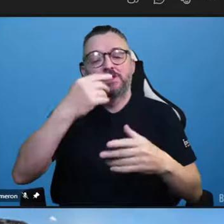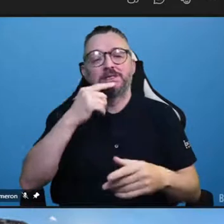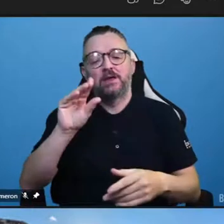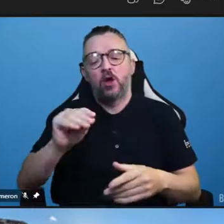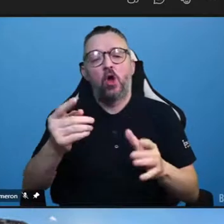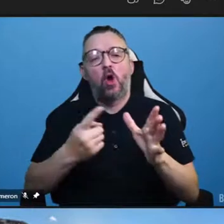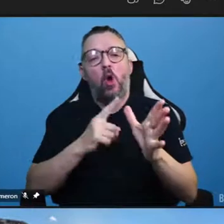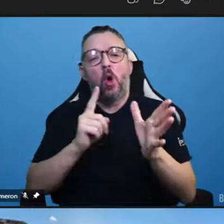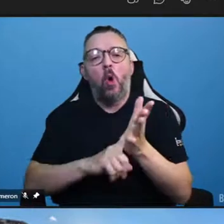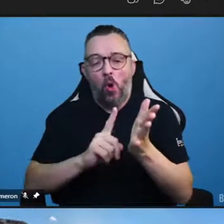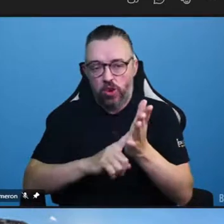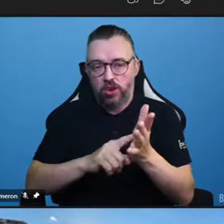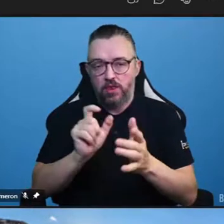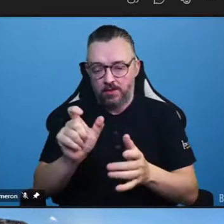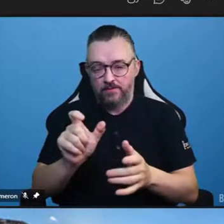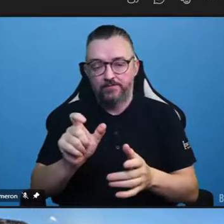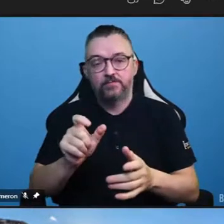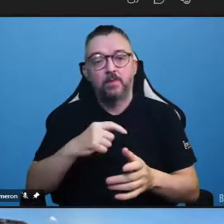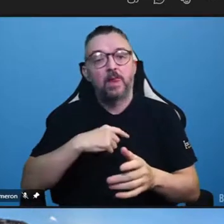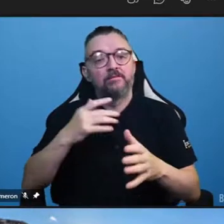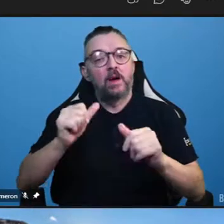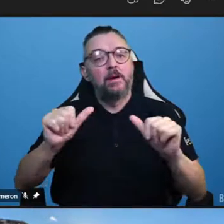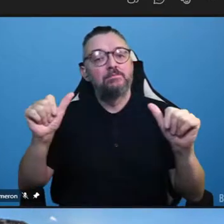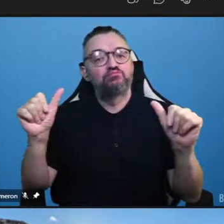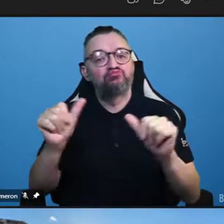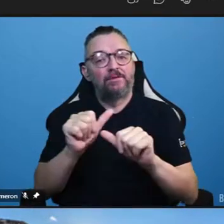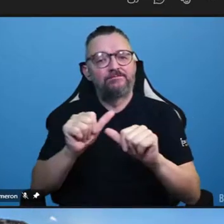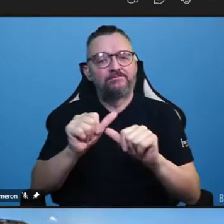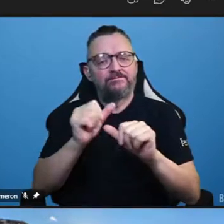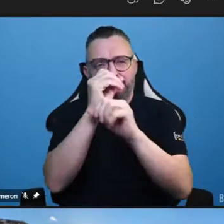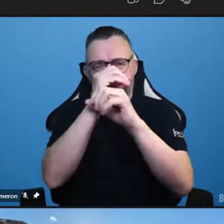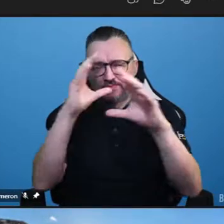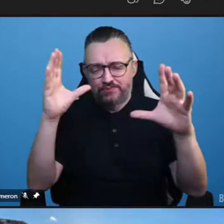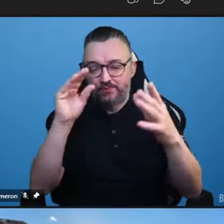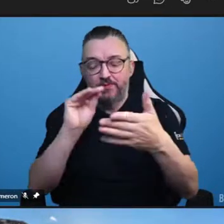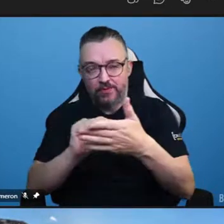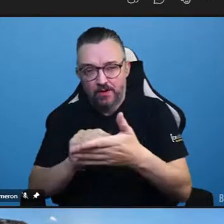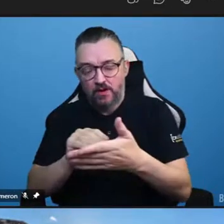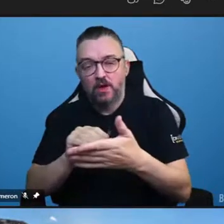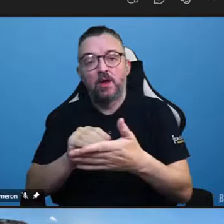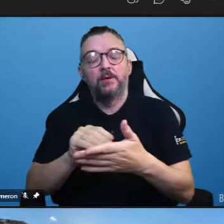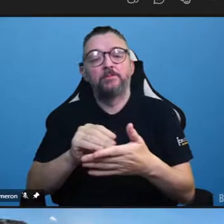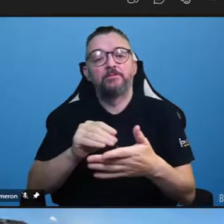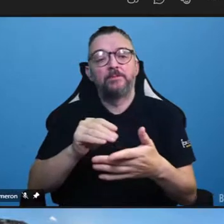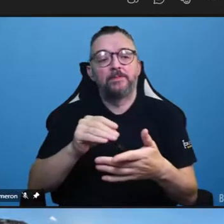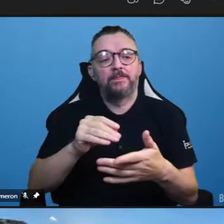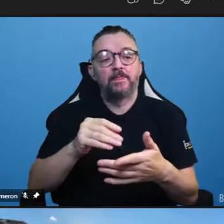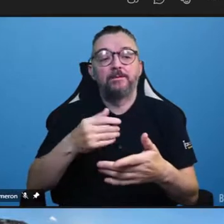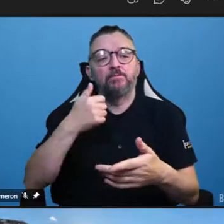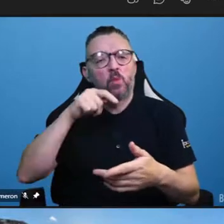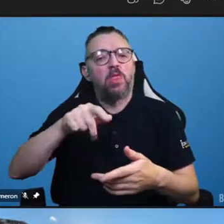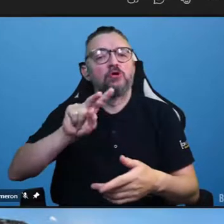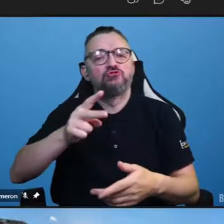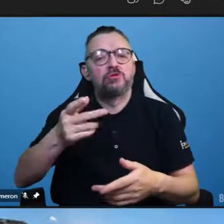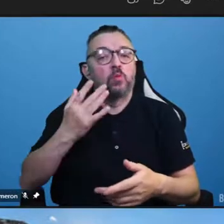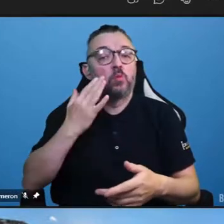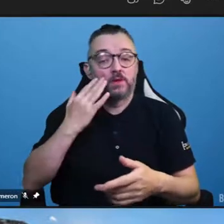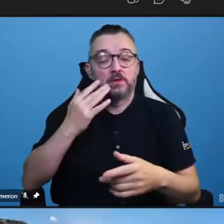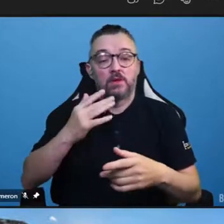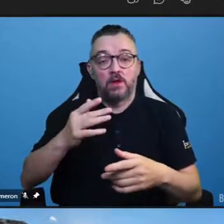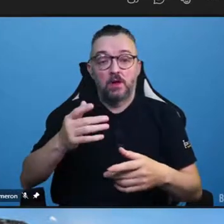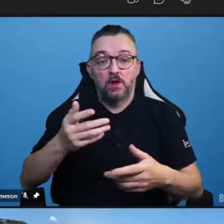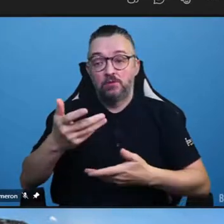set out a brief outline scope for the assignment, but that is subject to change once we discuss the detail of the assignment with